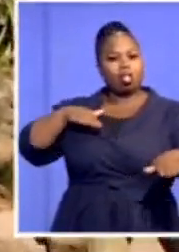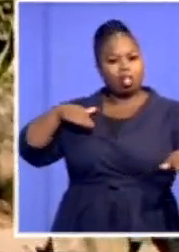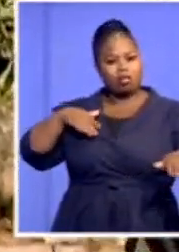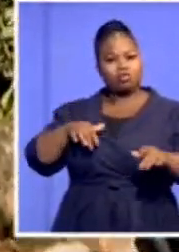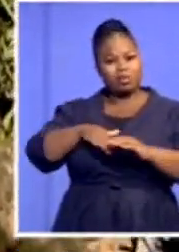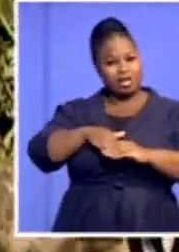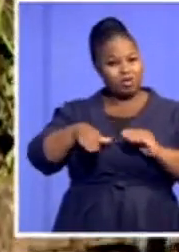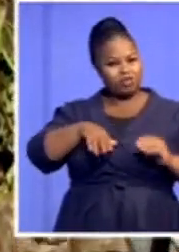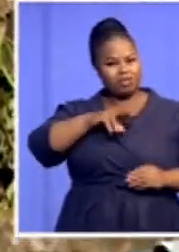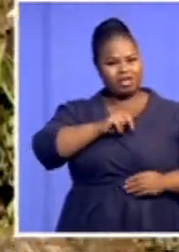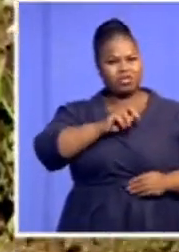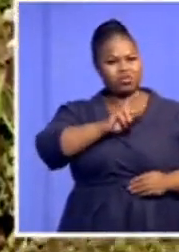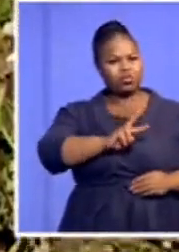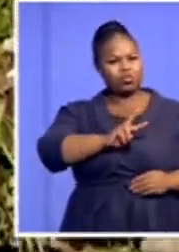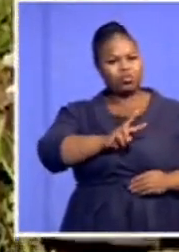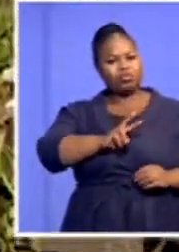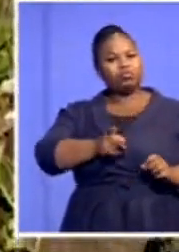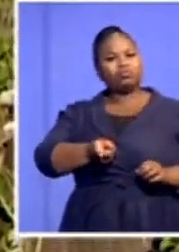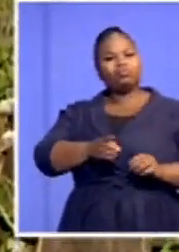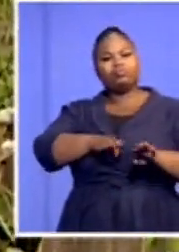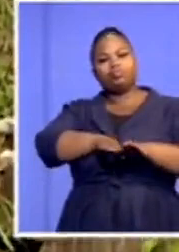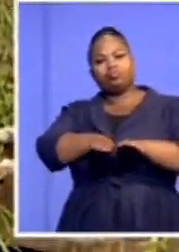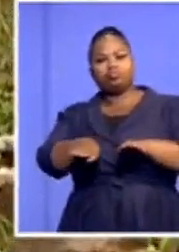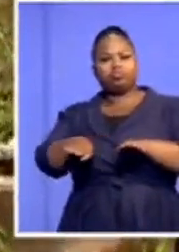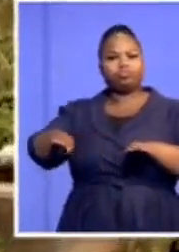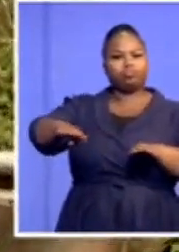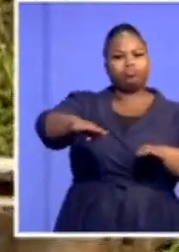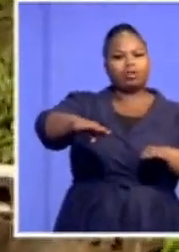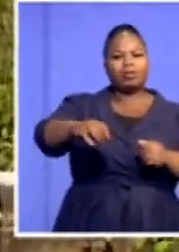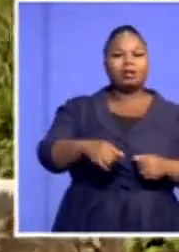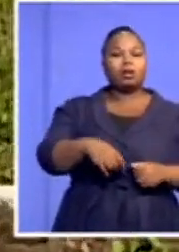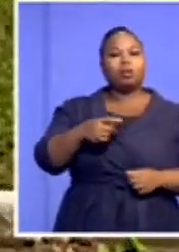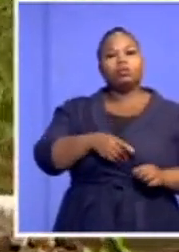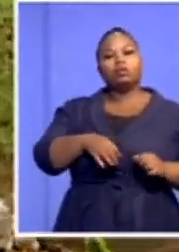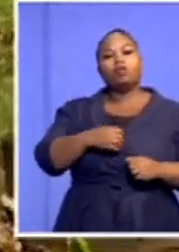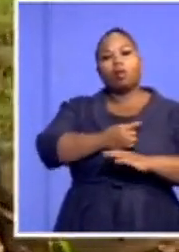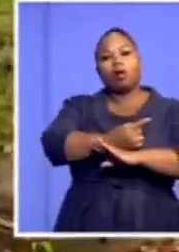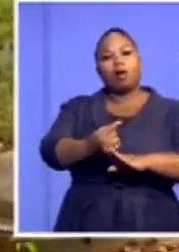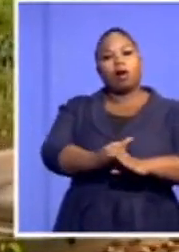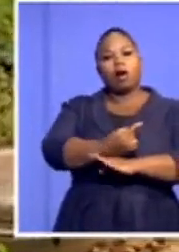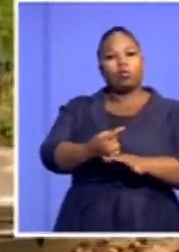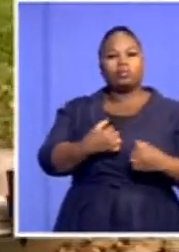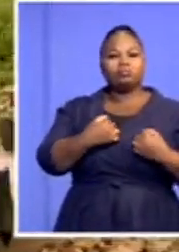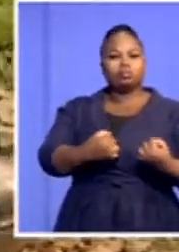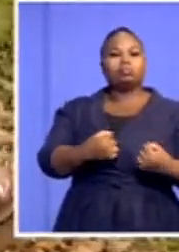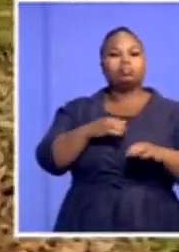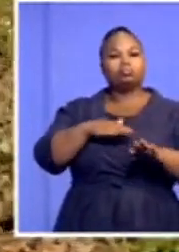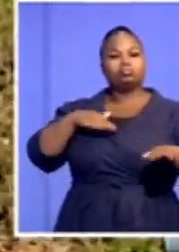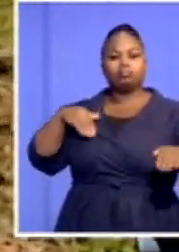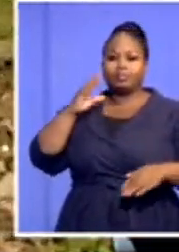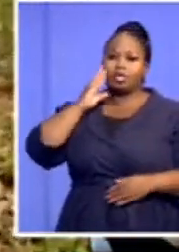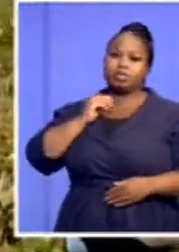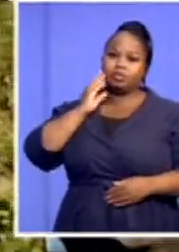join different parts of the highway. And this is what people are experiencing. They're experiencing